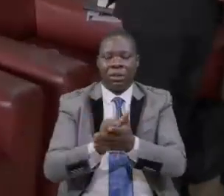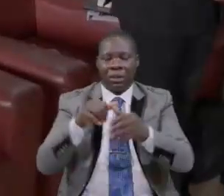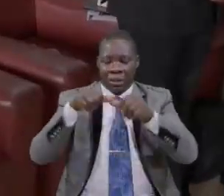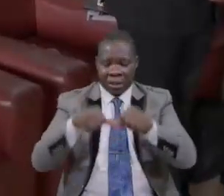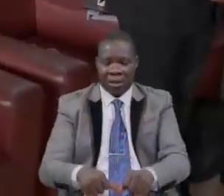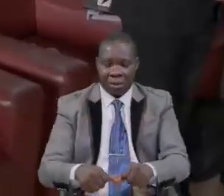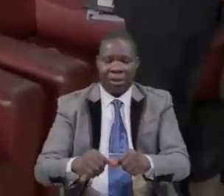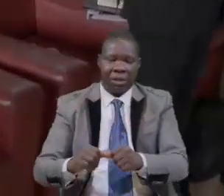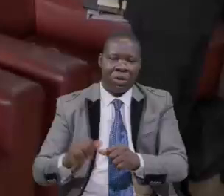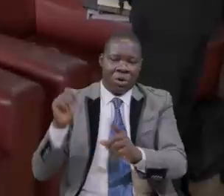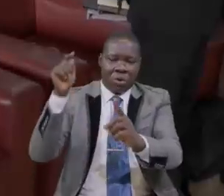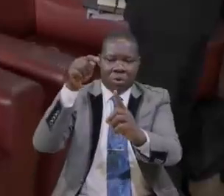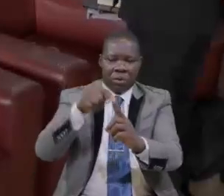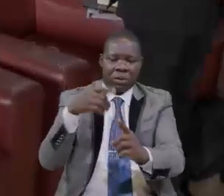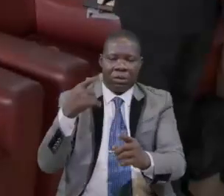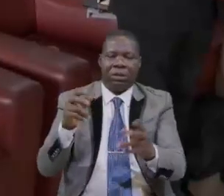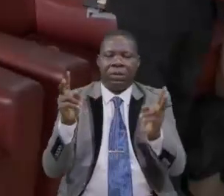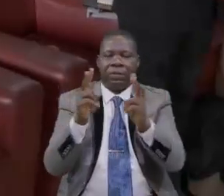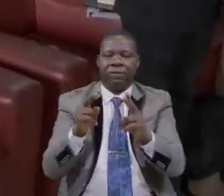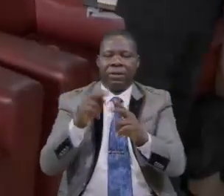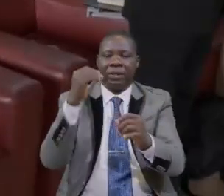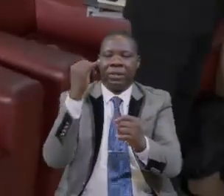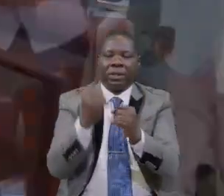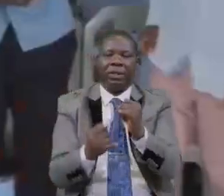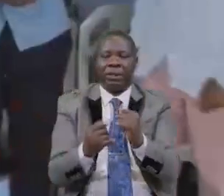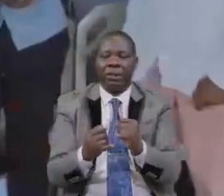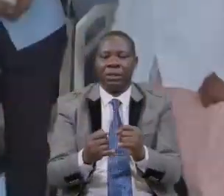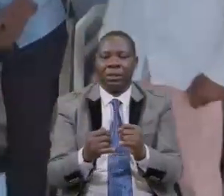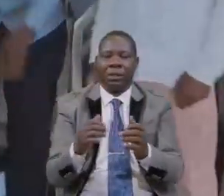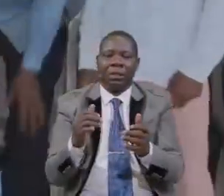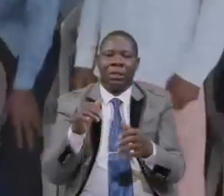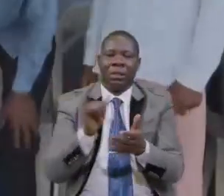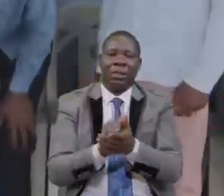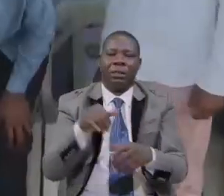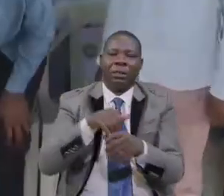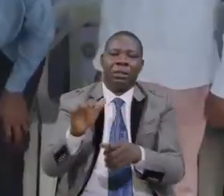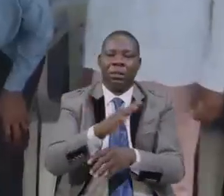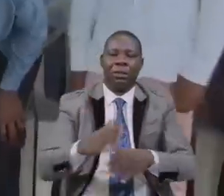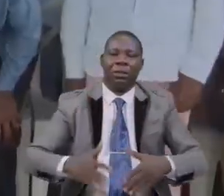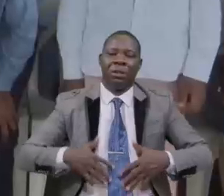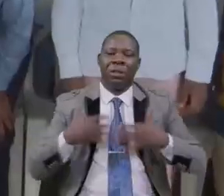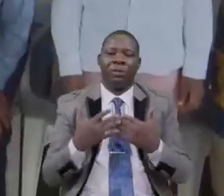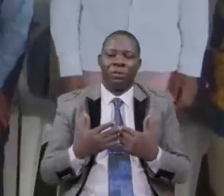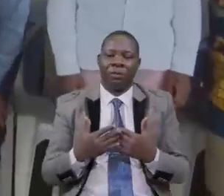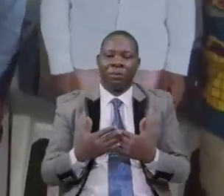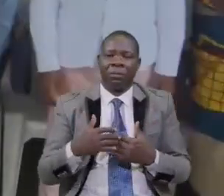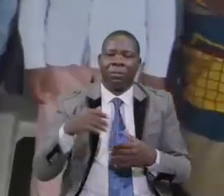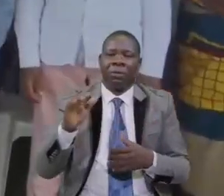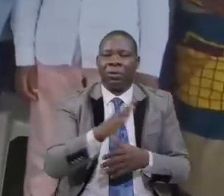the very end. That in your life, your ministry,